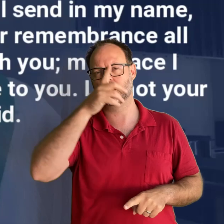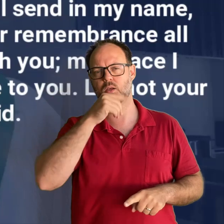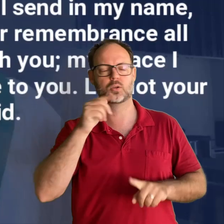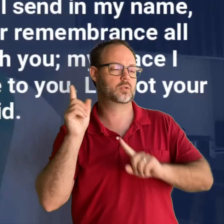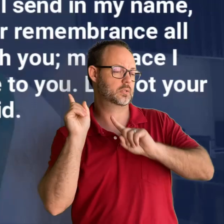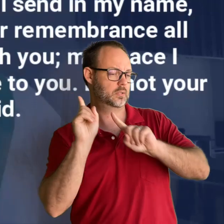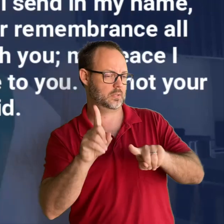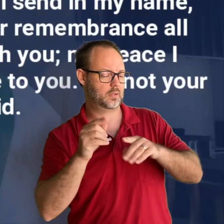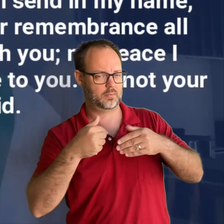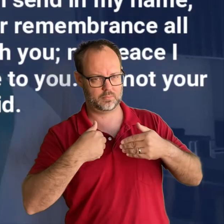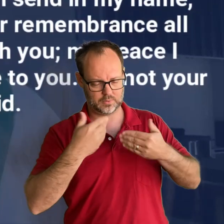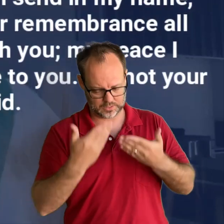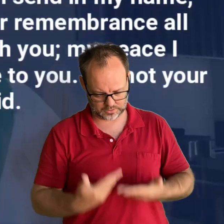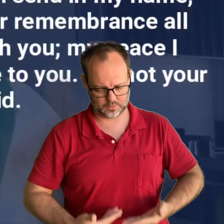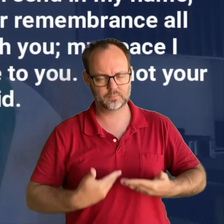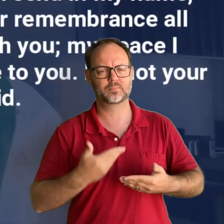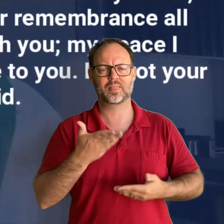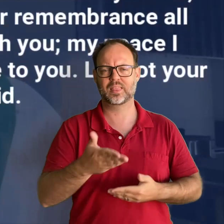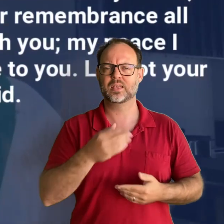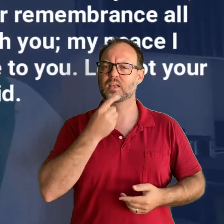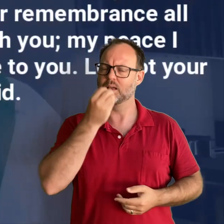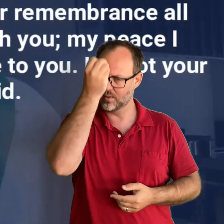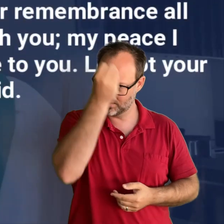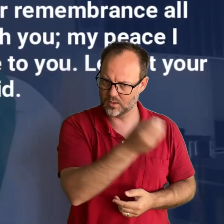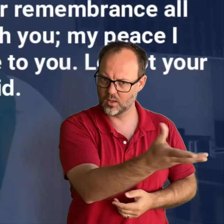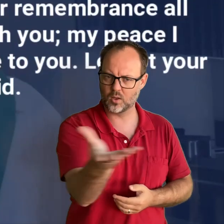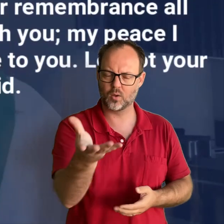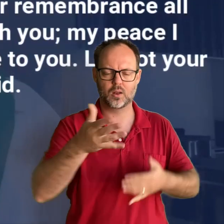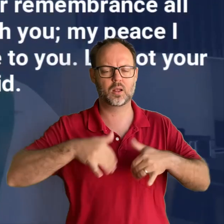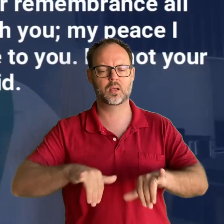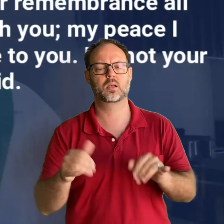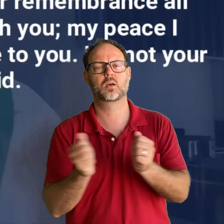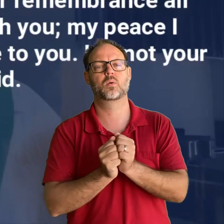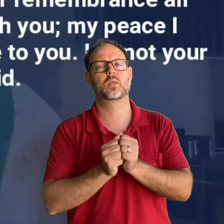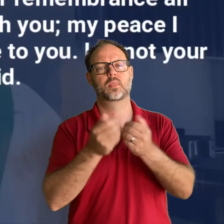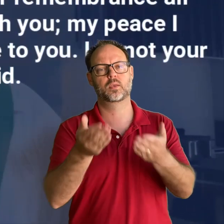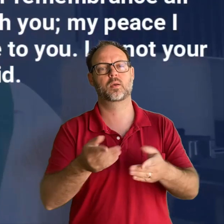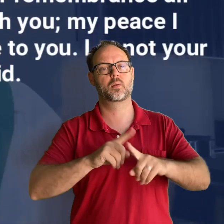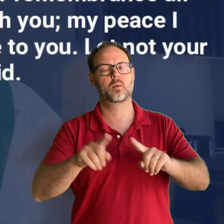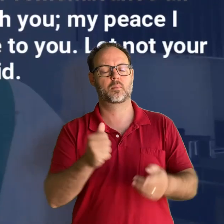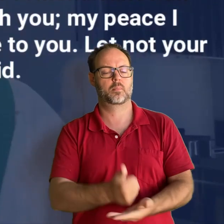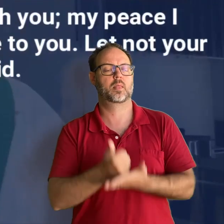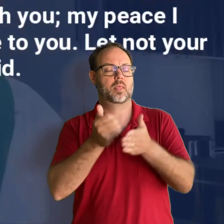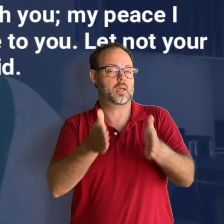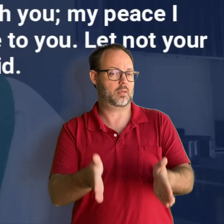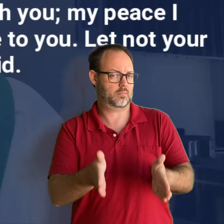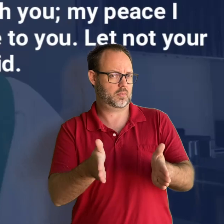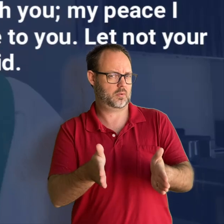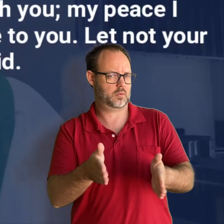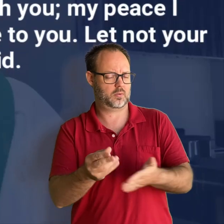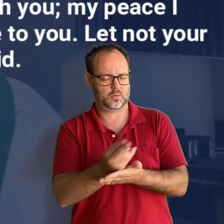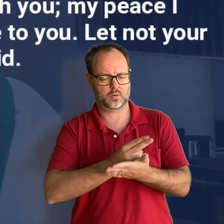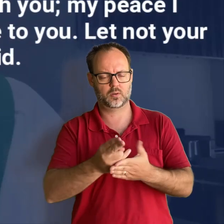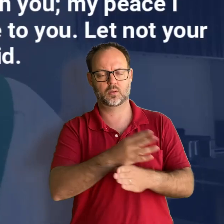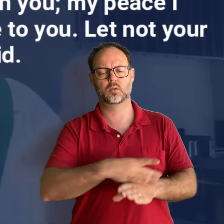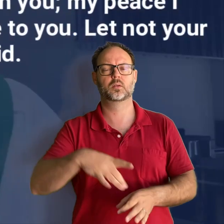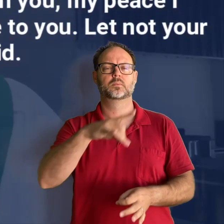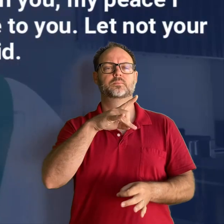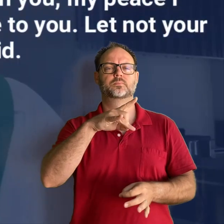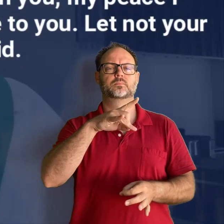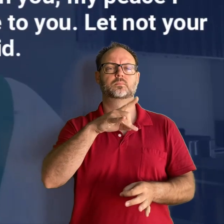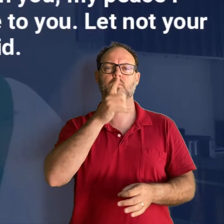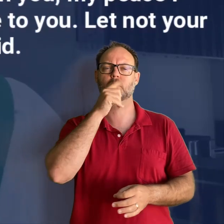me. These things I have spoken to you while I am still with you. But the Helper, the Holy